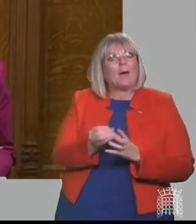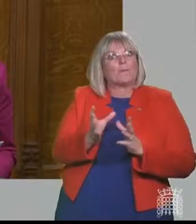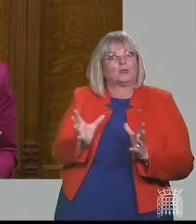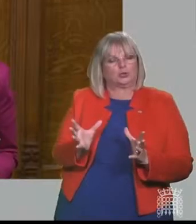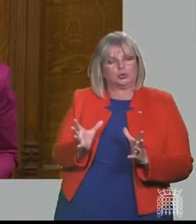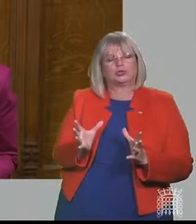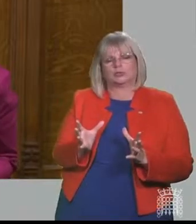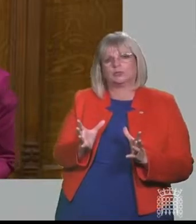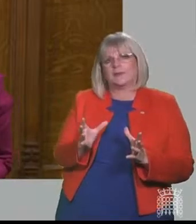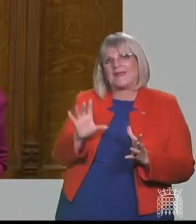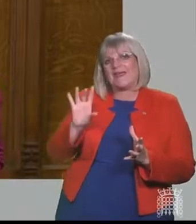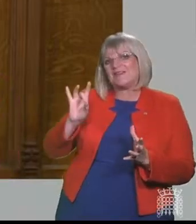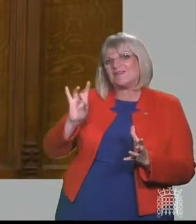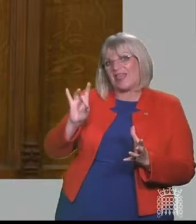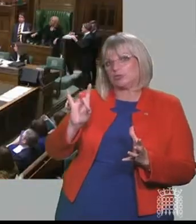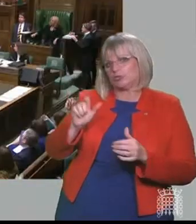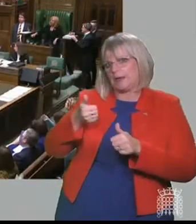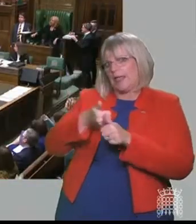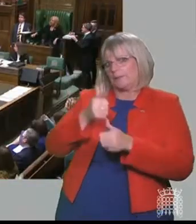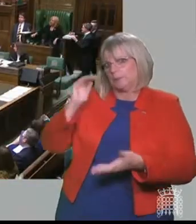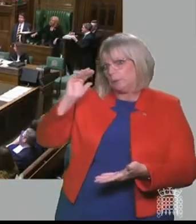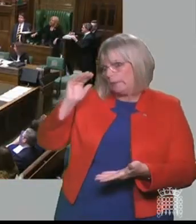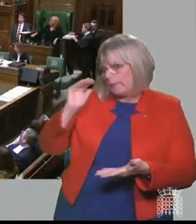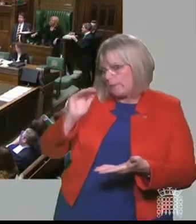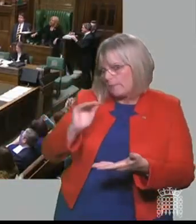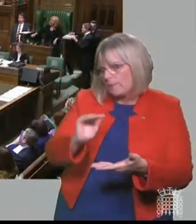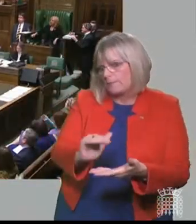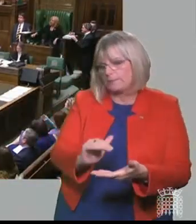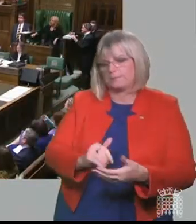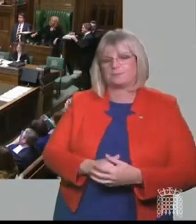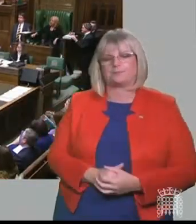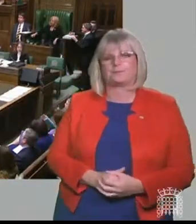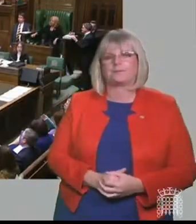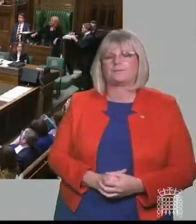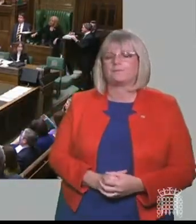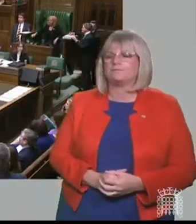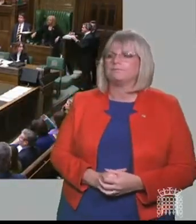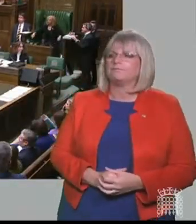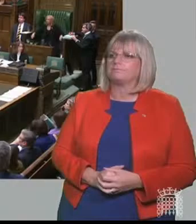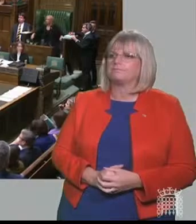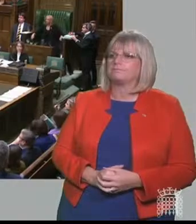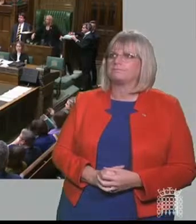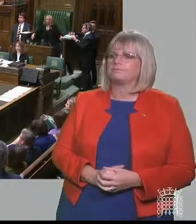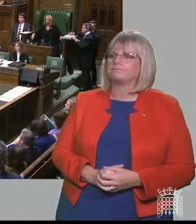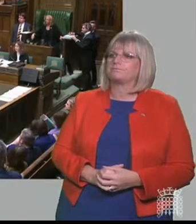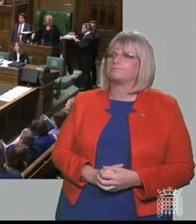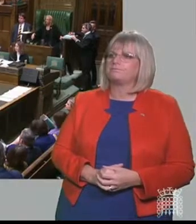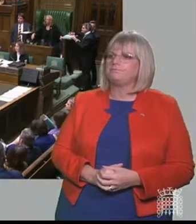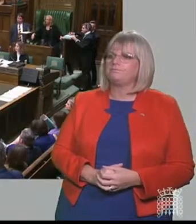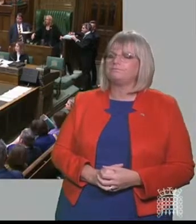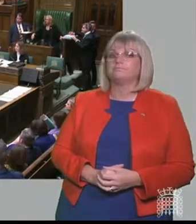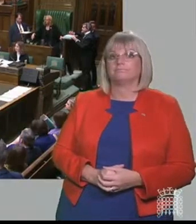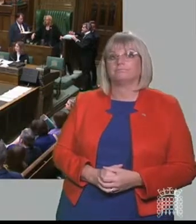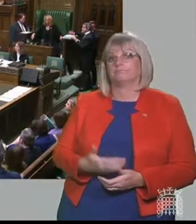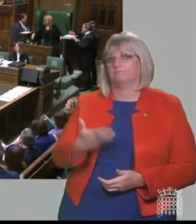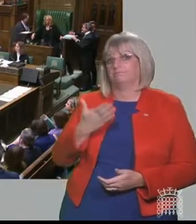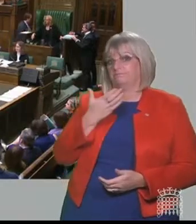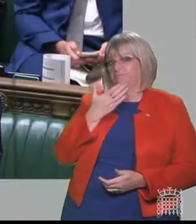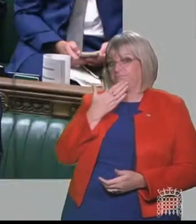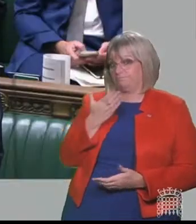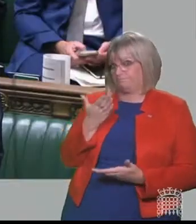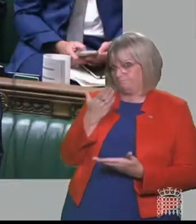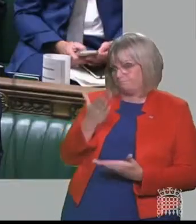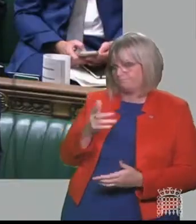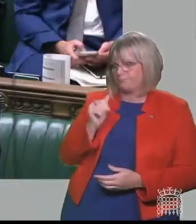inflation over the course of next year? Chancellor. Well, I thank my honourable friend who speaks very wisely about